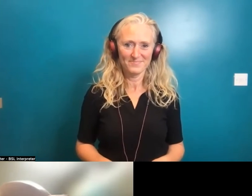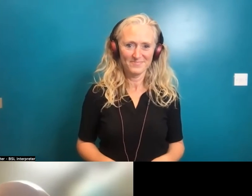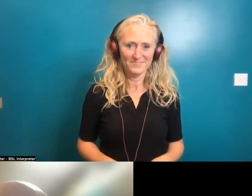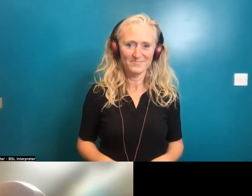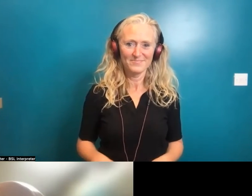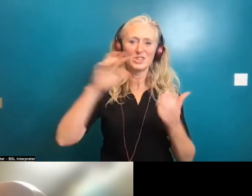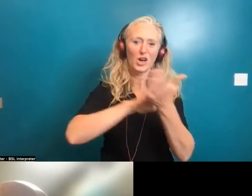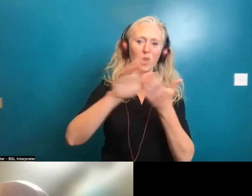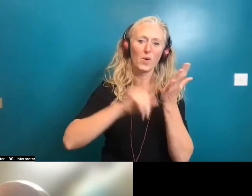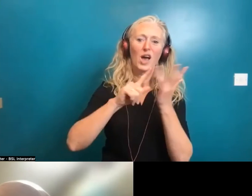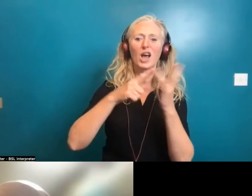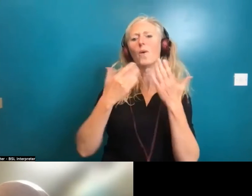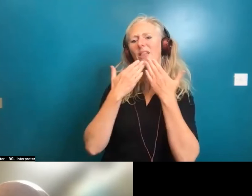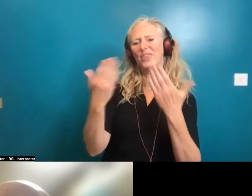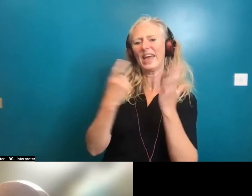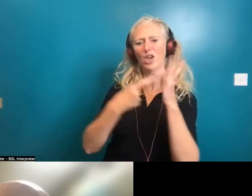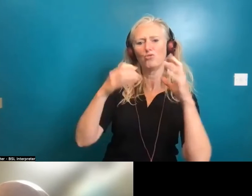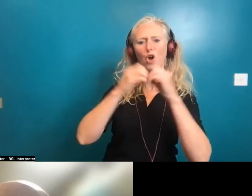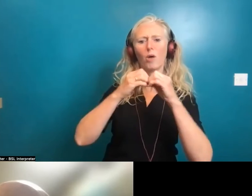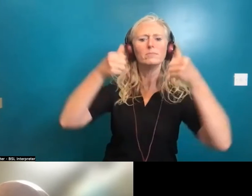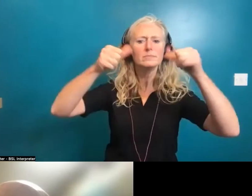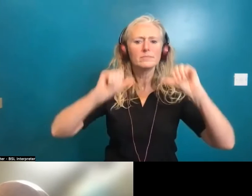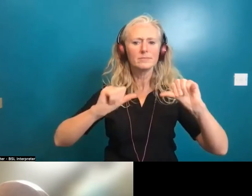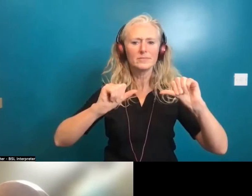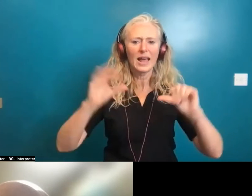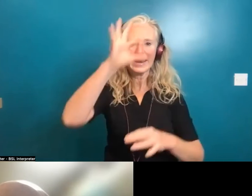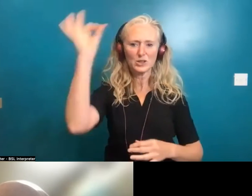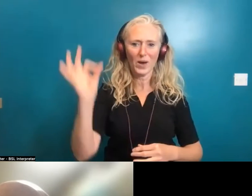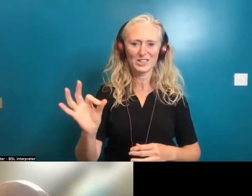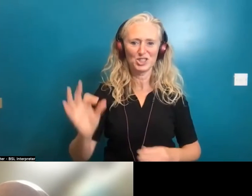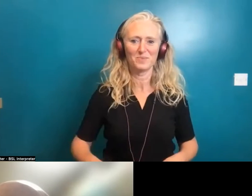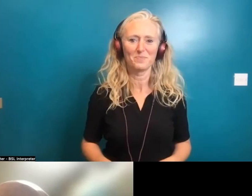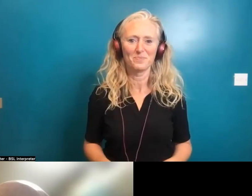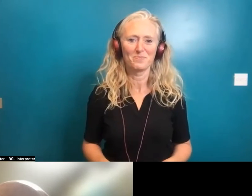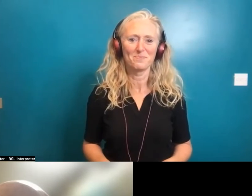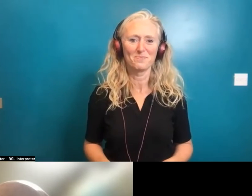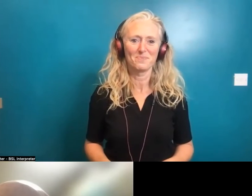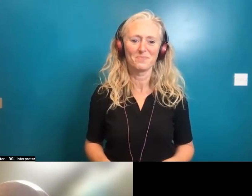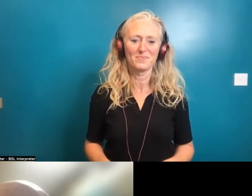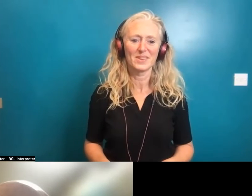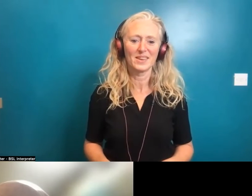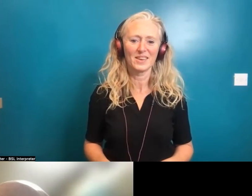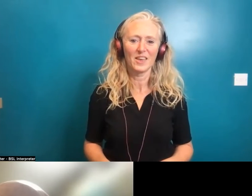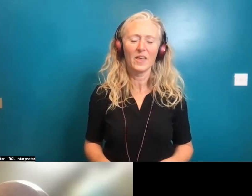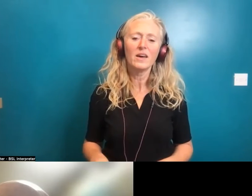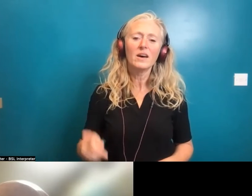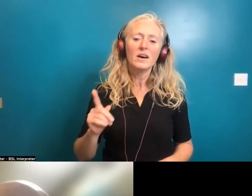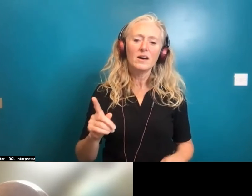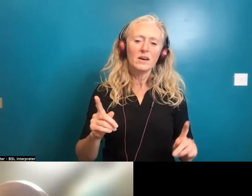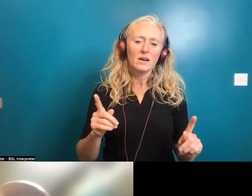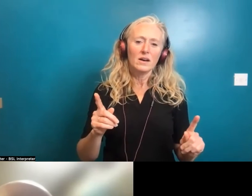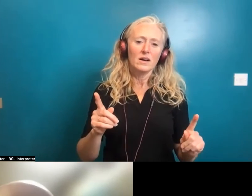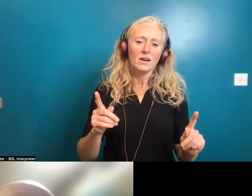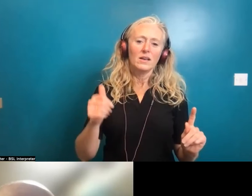Thank you, Rob. Next question. We know that the rate of progression is